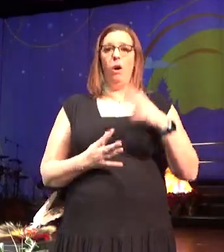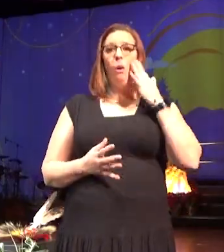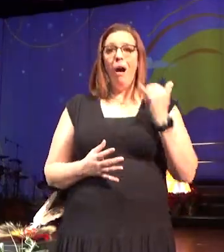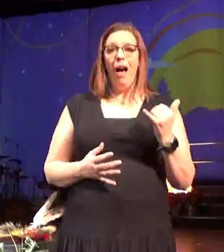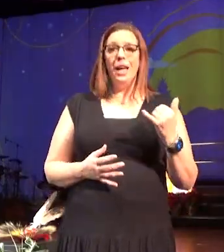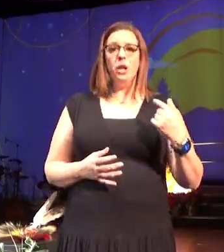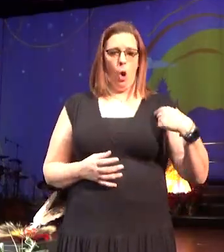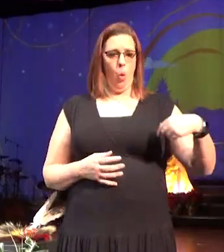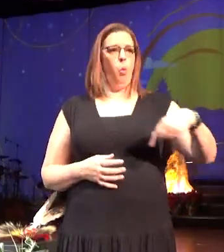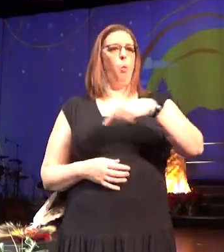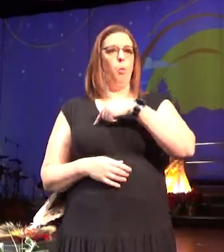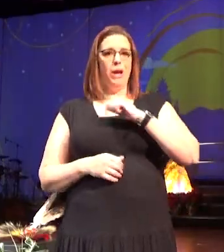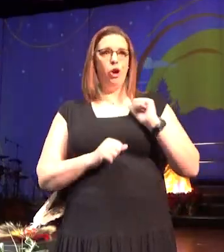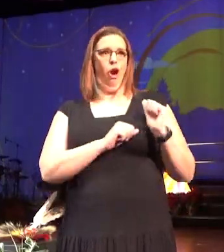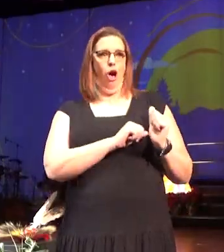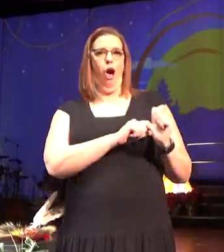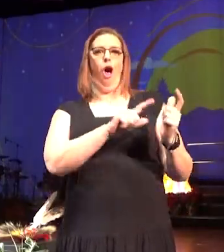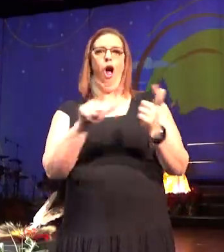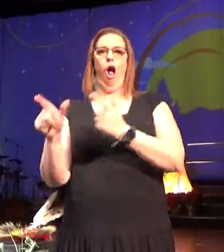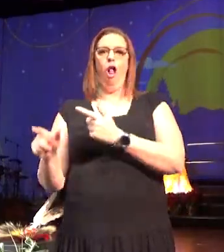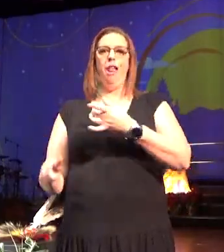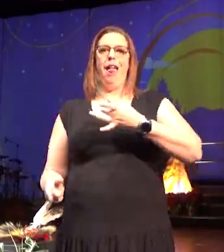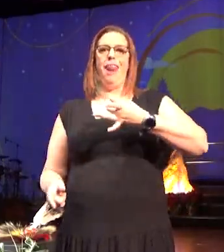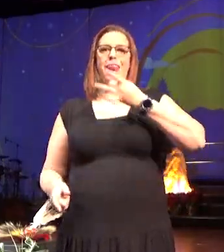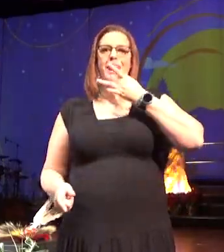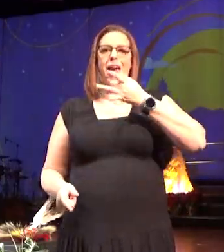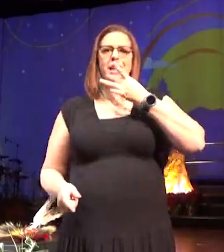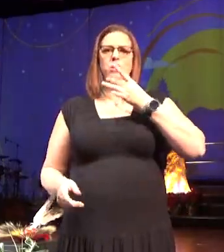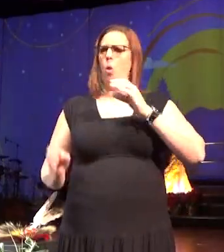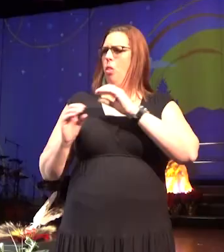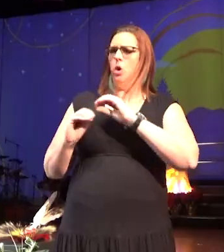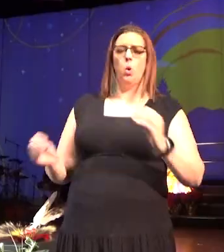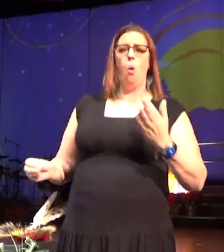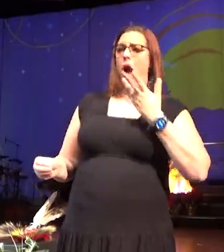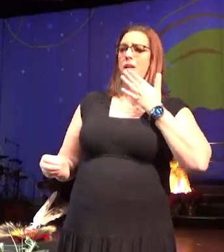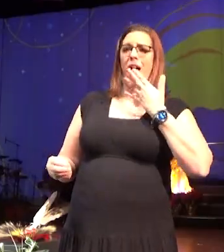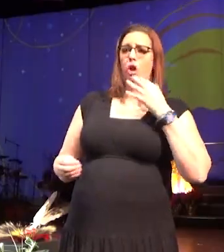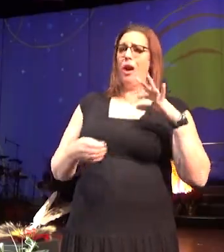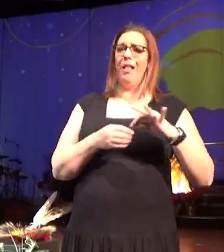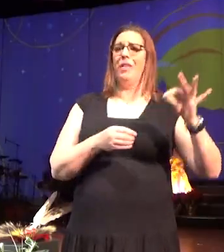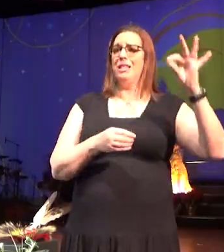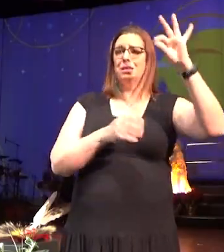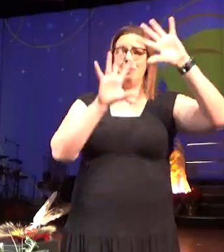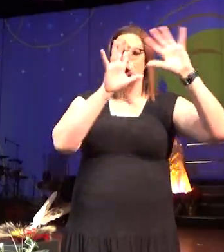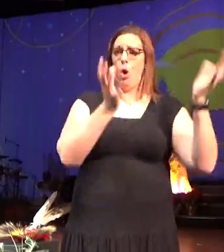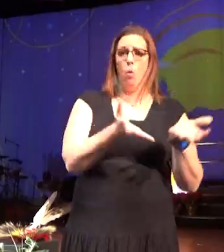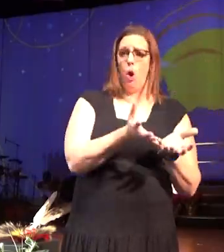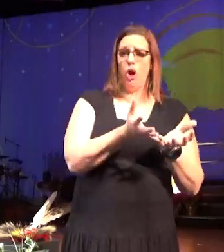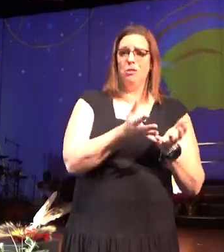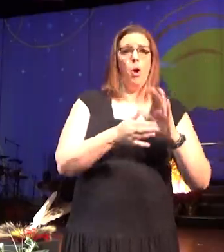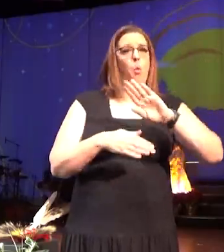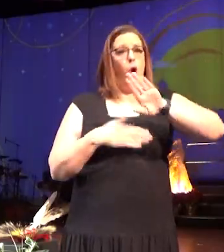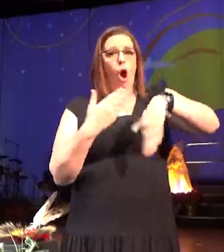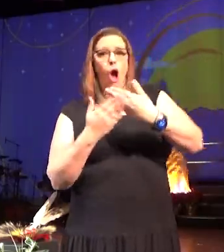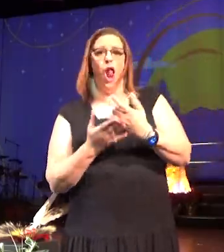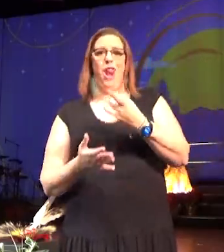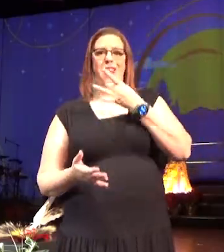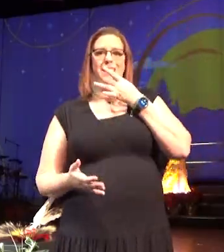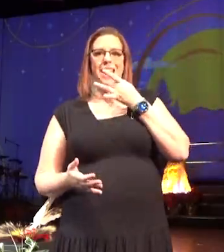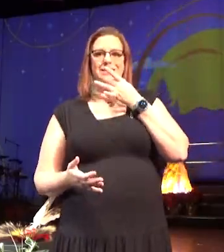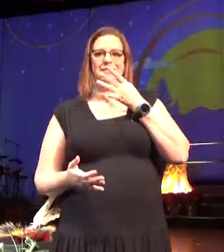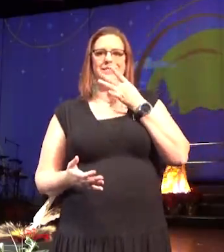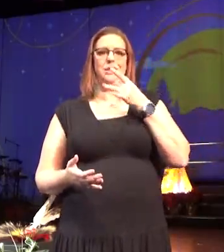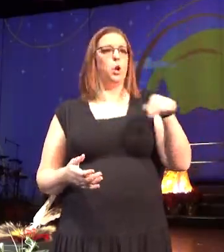Because we're all light. There's no color in the spirit realm. It's all light. And you all